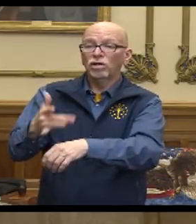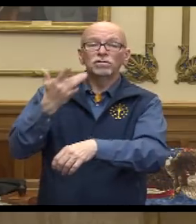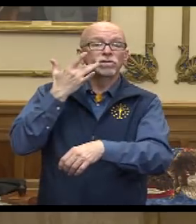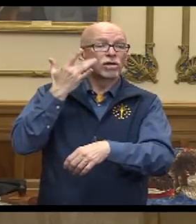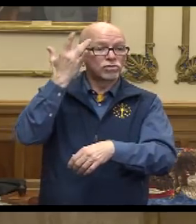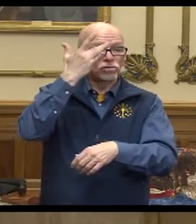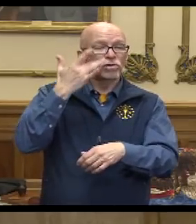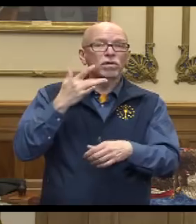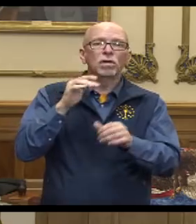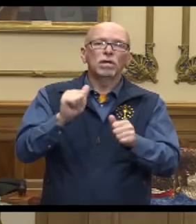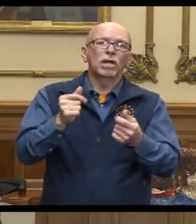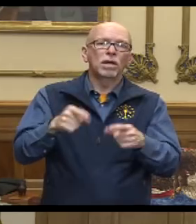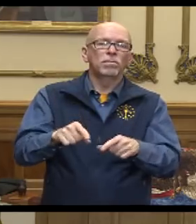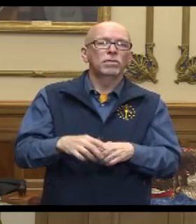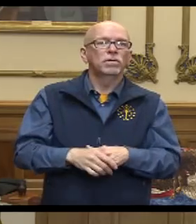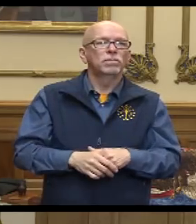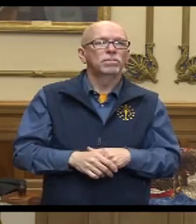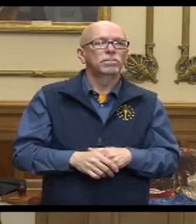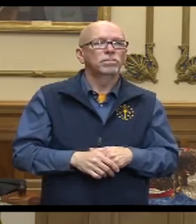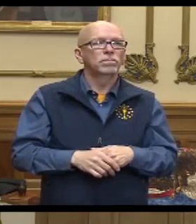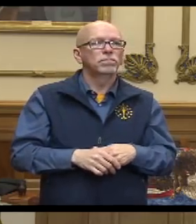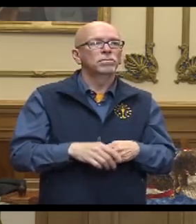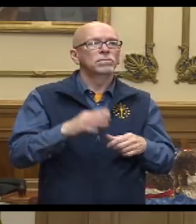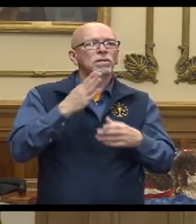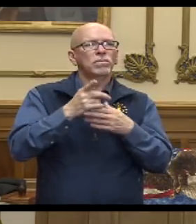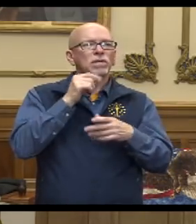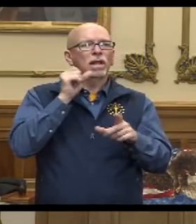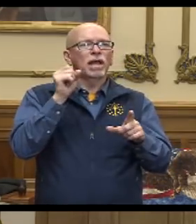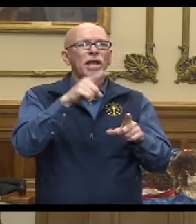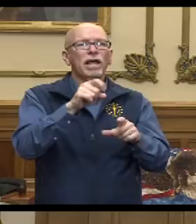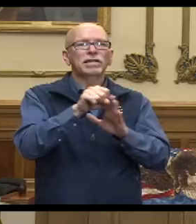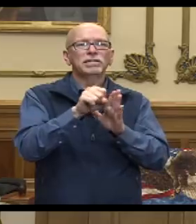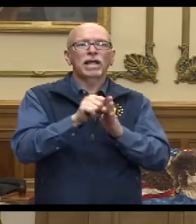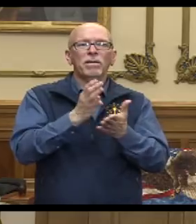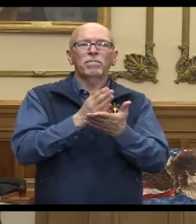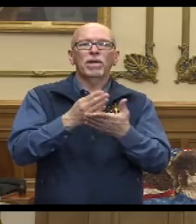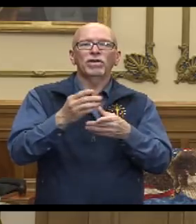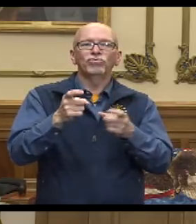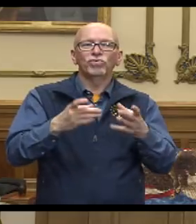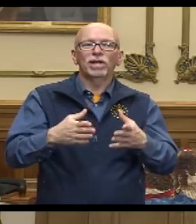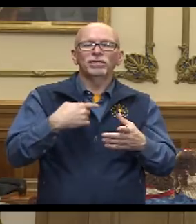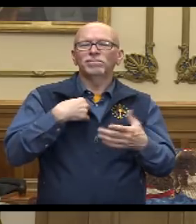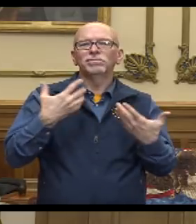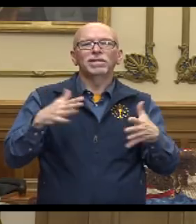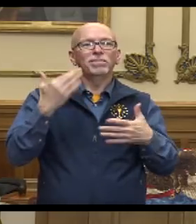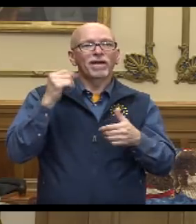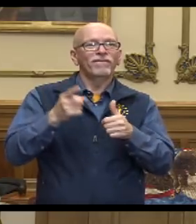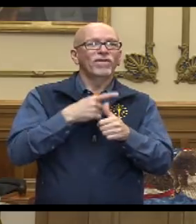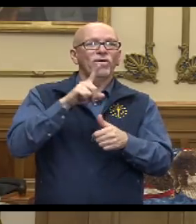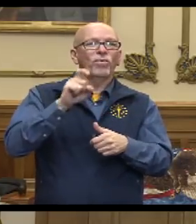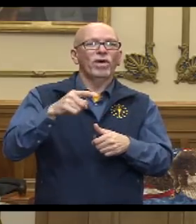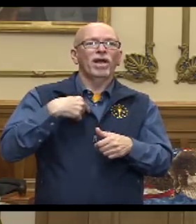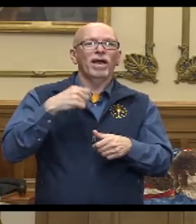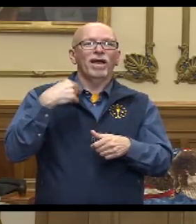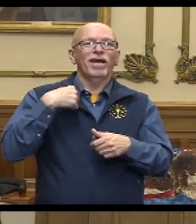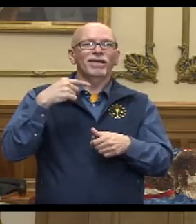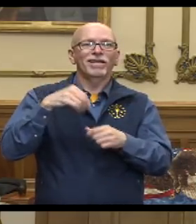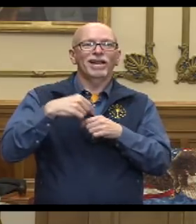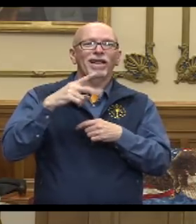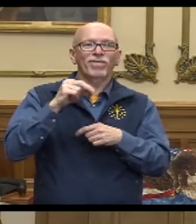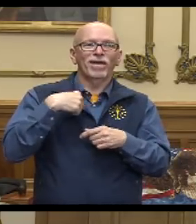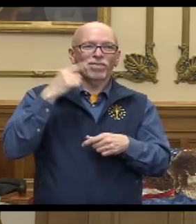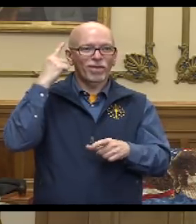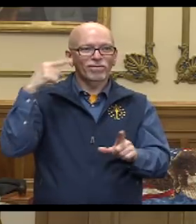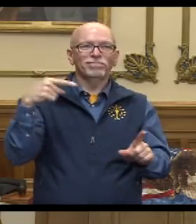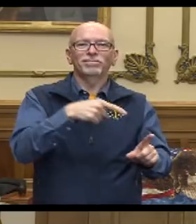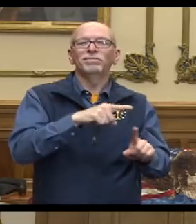mouth. Yeah. If somebody doesn't ask the state's budget director a question, it's the first question I ask over the last 30 days is going to